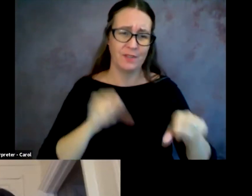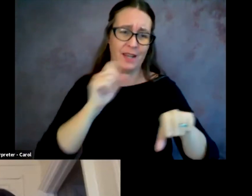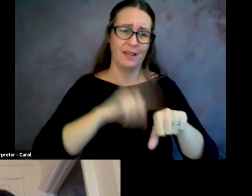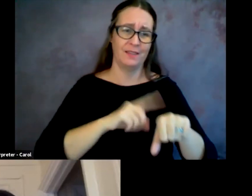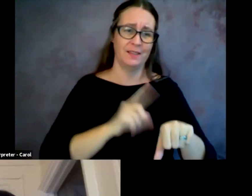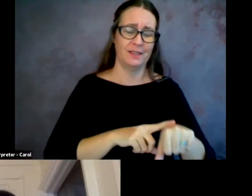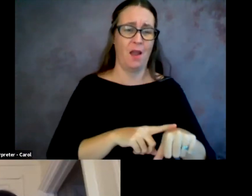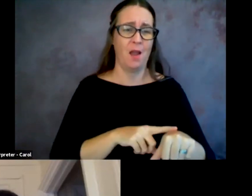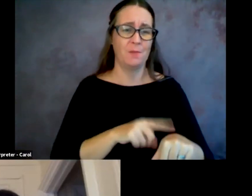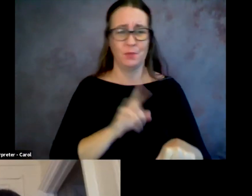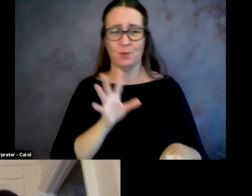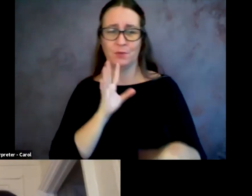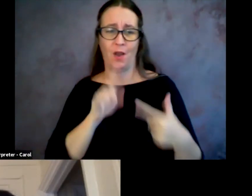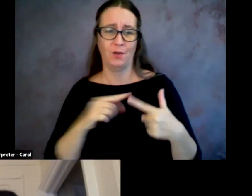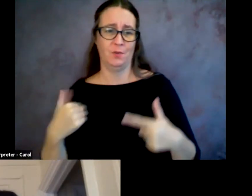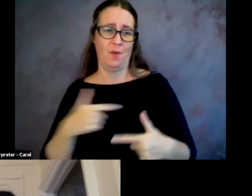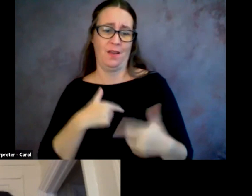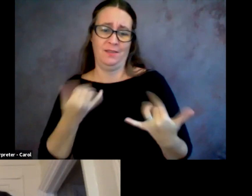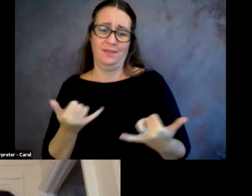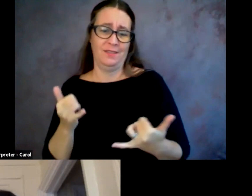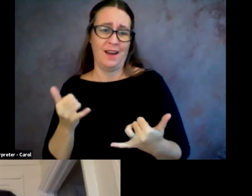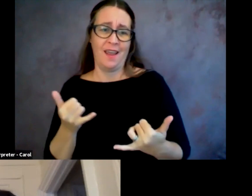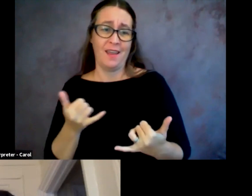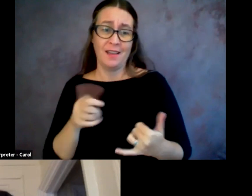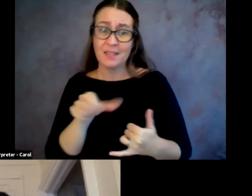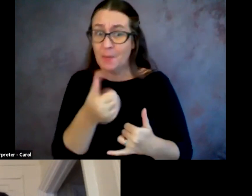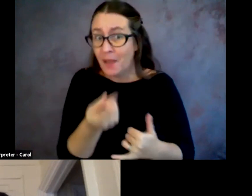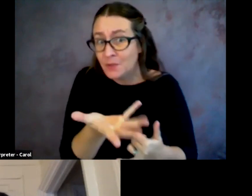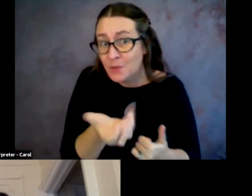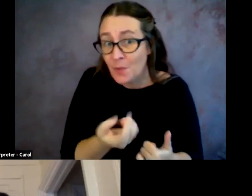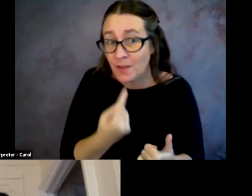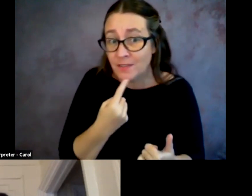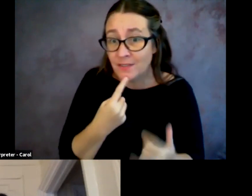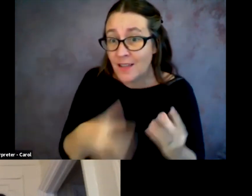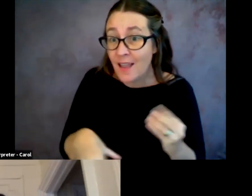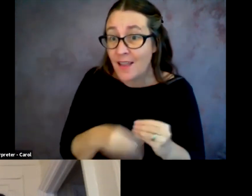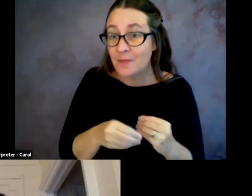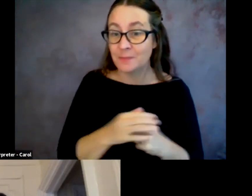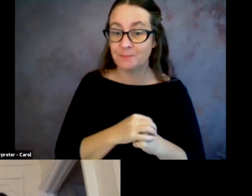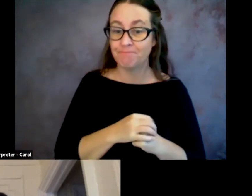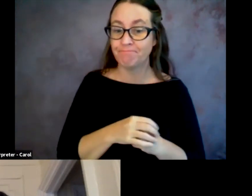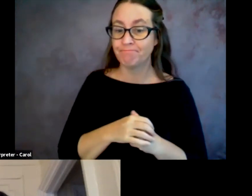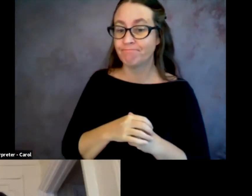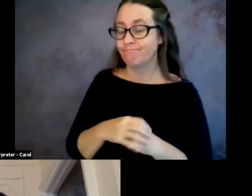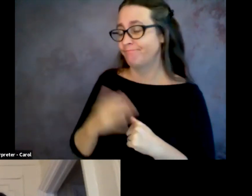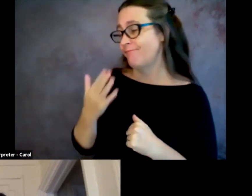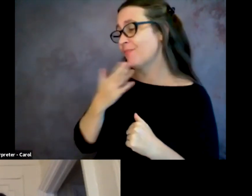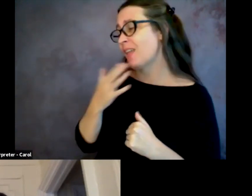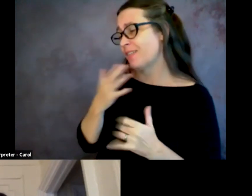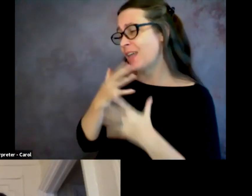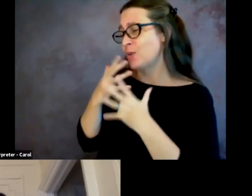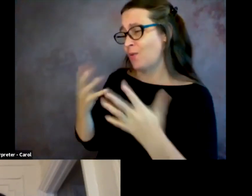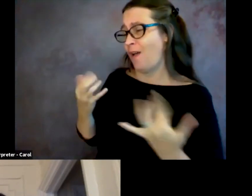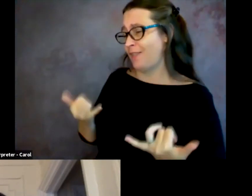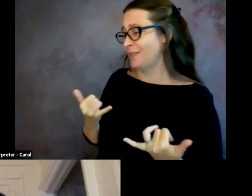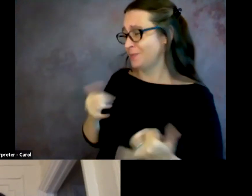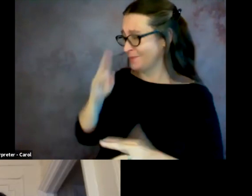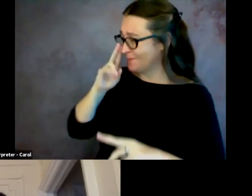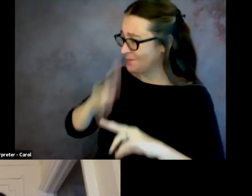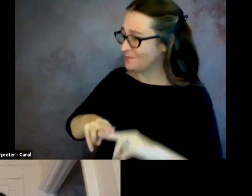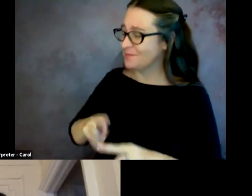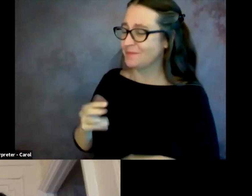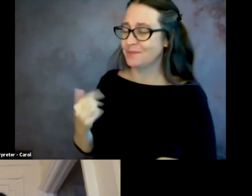us today. Anything else you want to say? Just thank you so much. This was a blast. We will